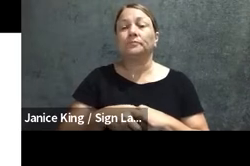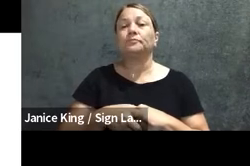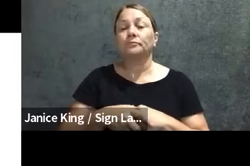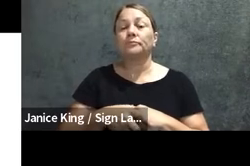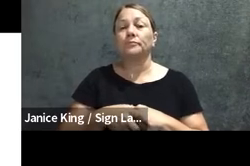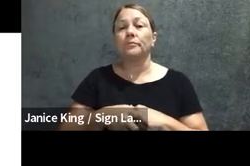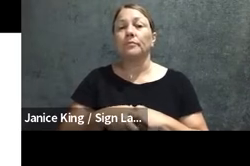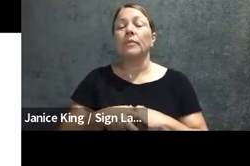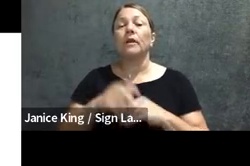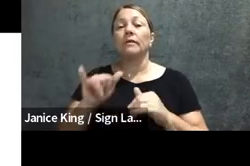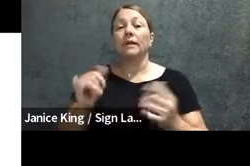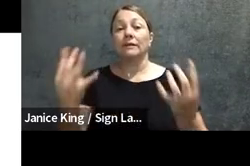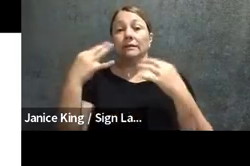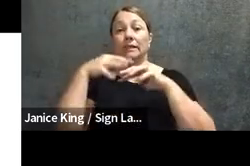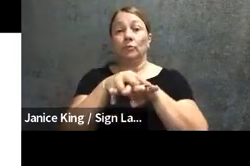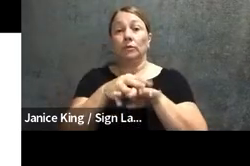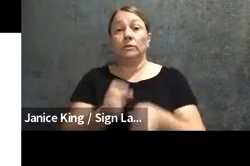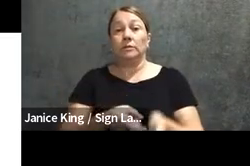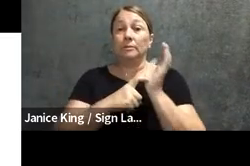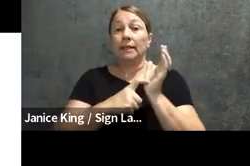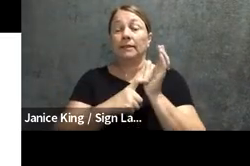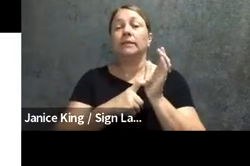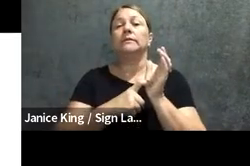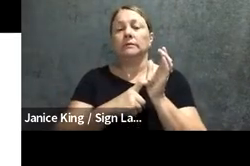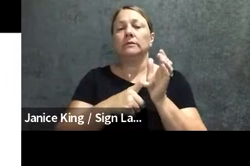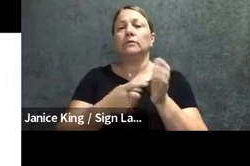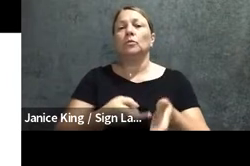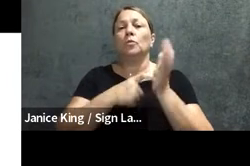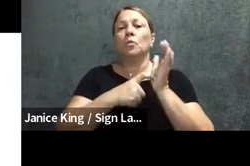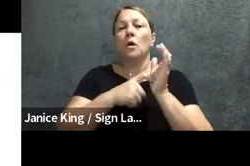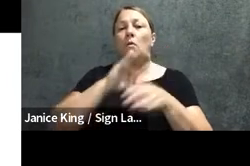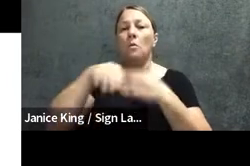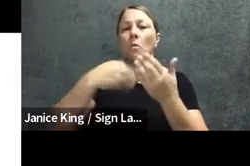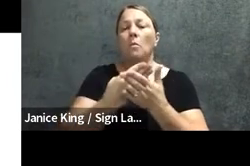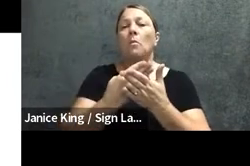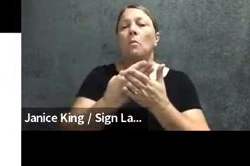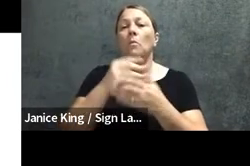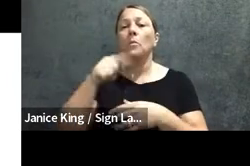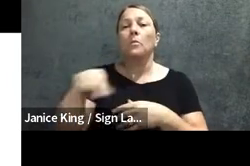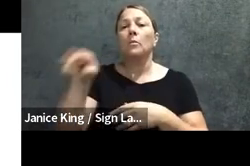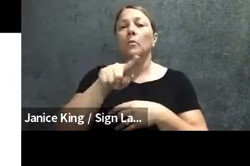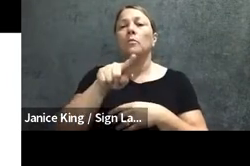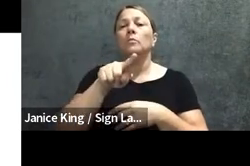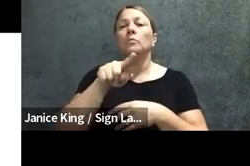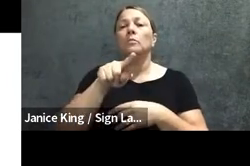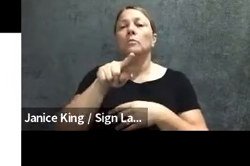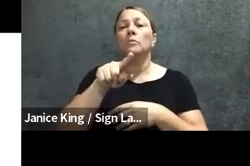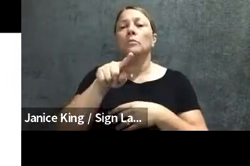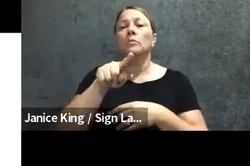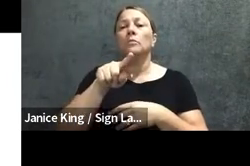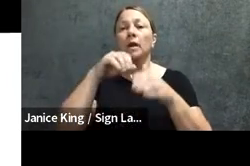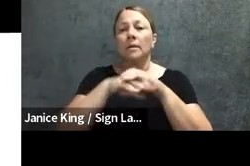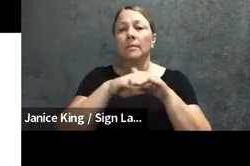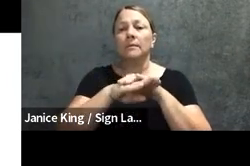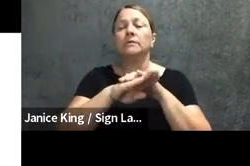So this integration mandate requires public entities to administer services, programs, and activities in the most integrated setting appropriate to the needs